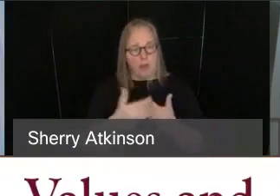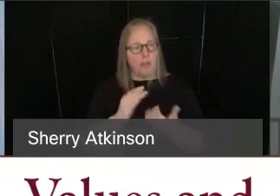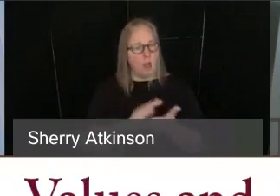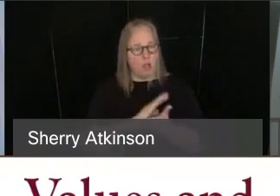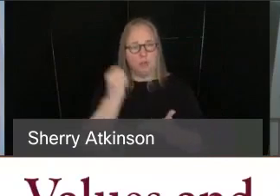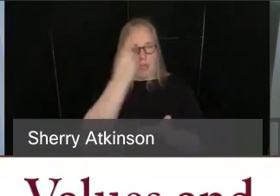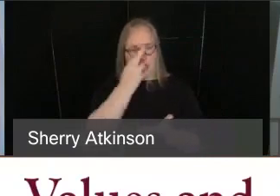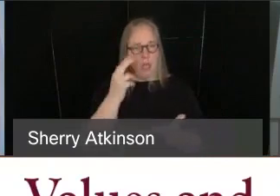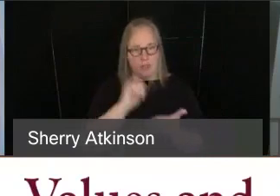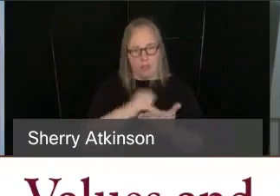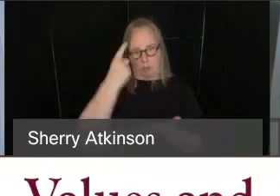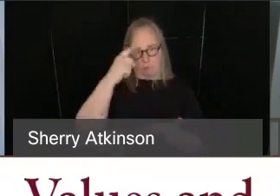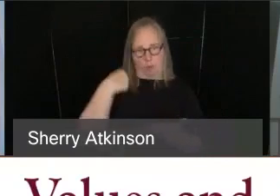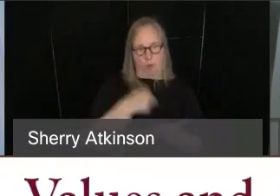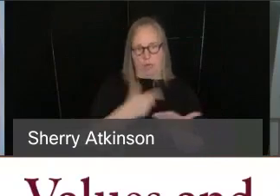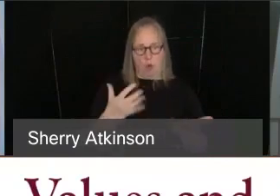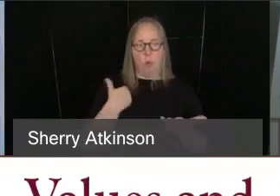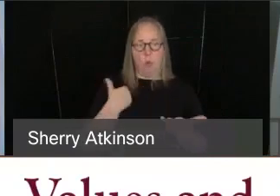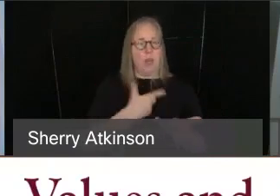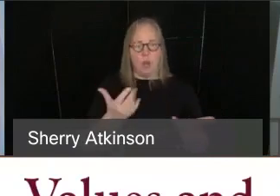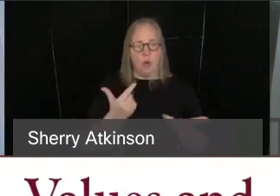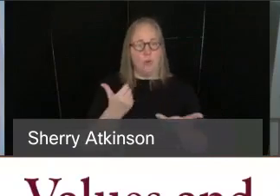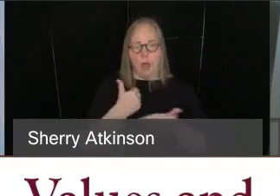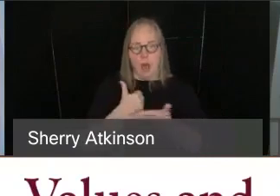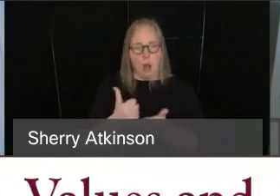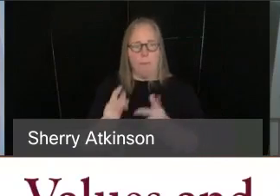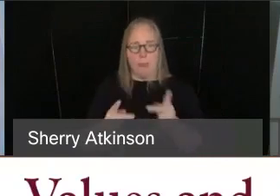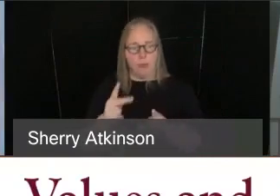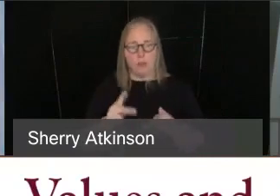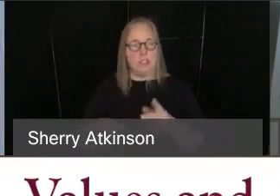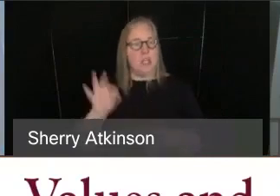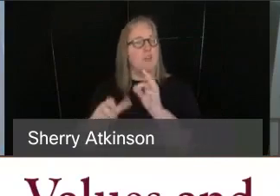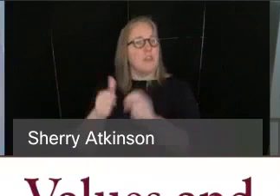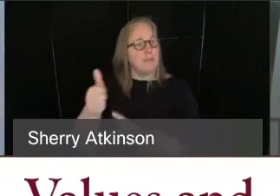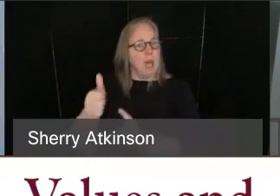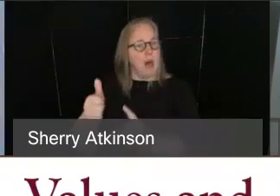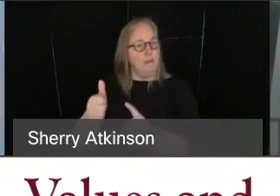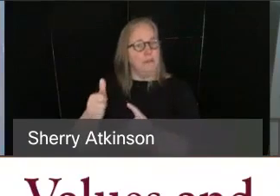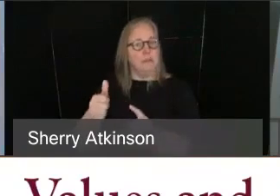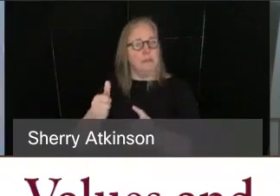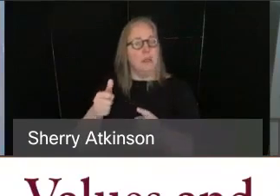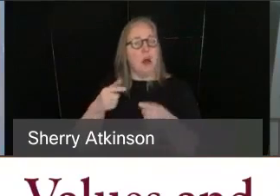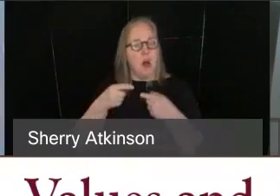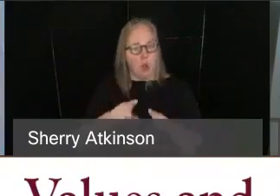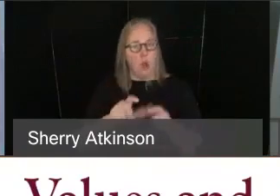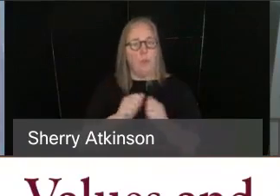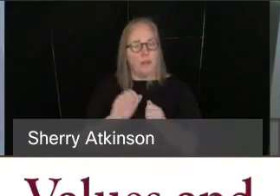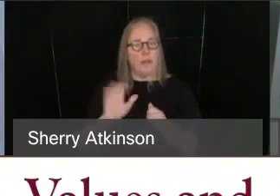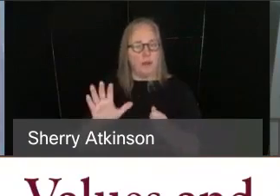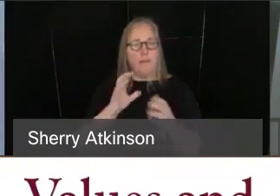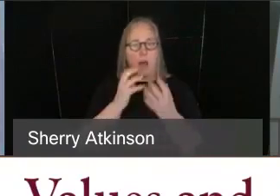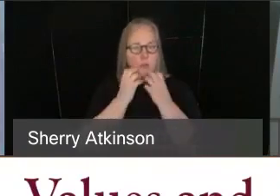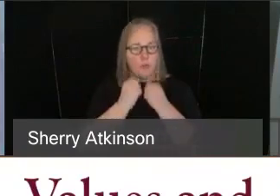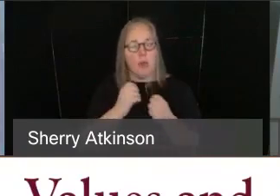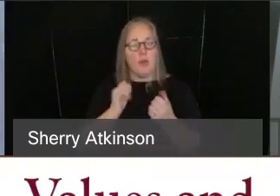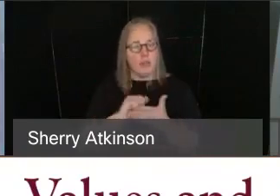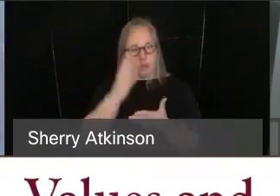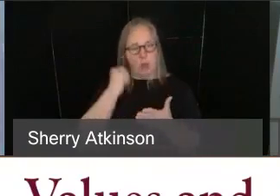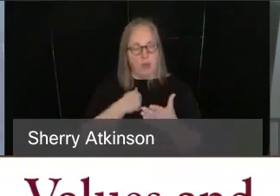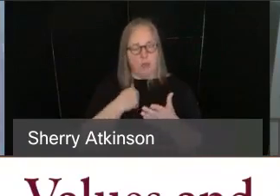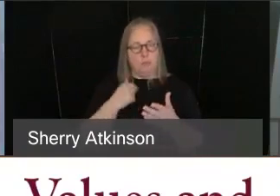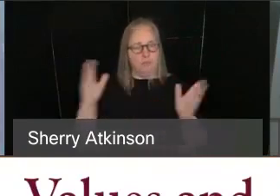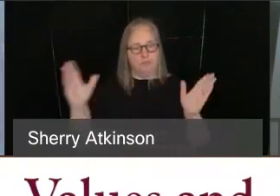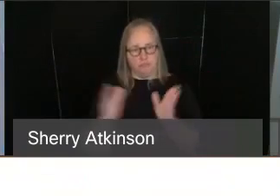here to help people discover themselves along with our values. And so this is why we made a short mission statement of